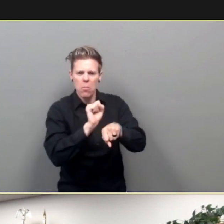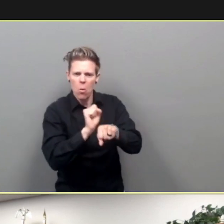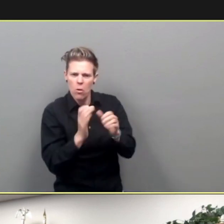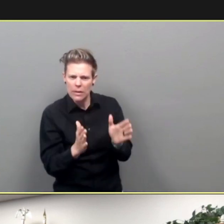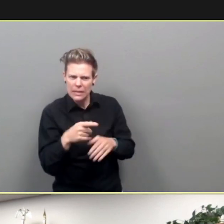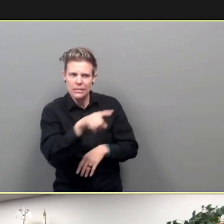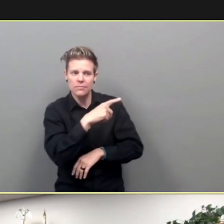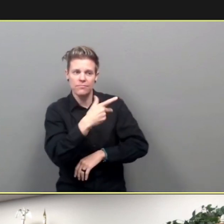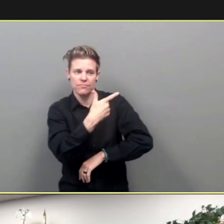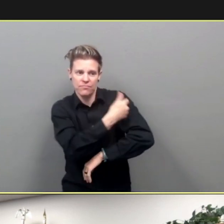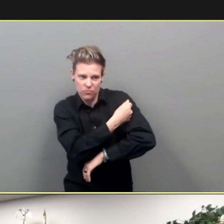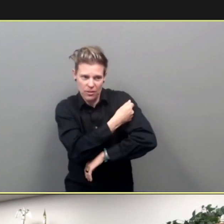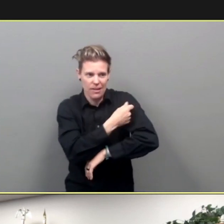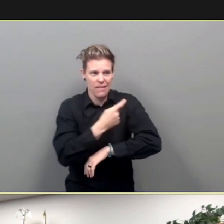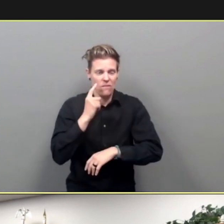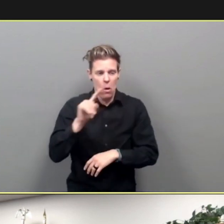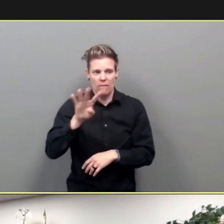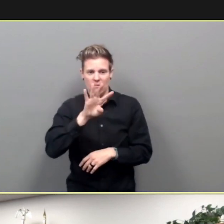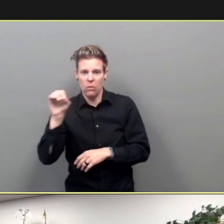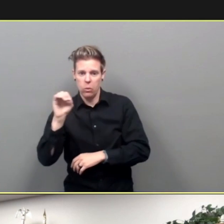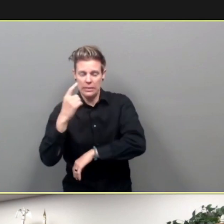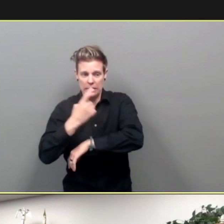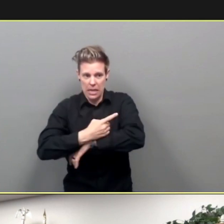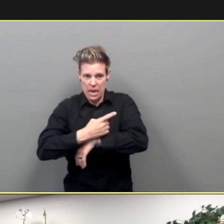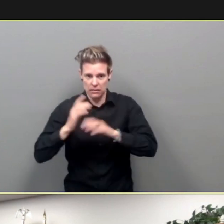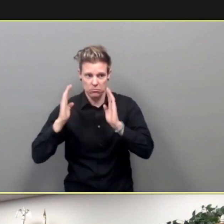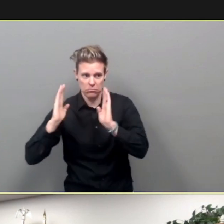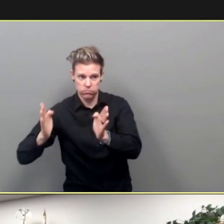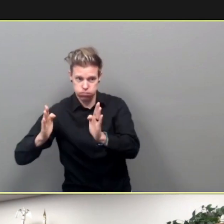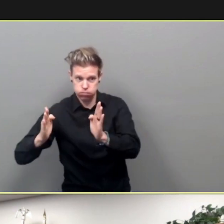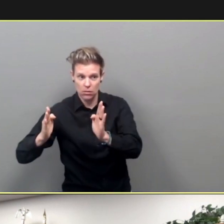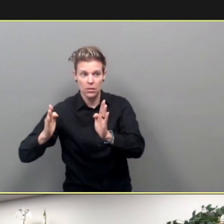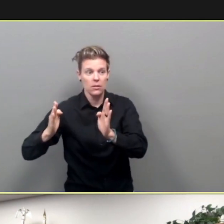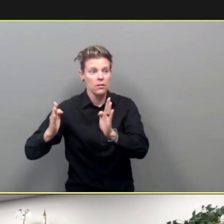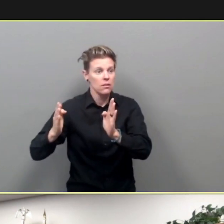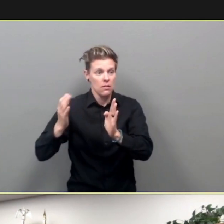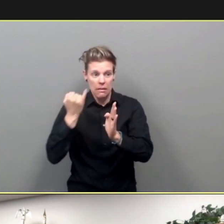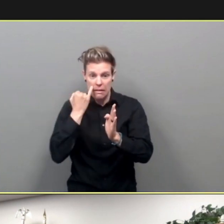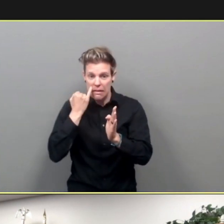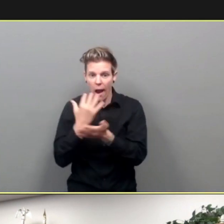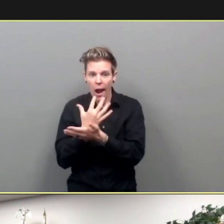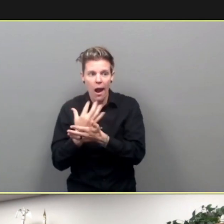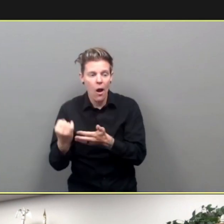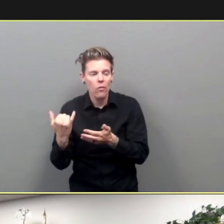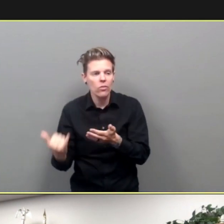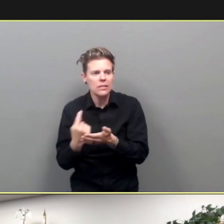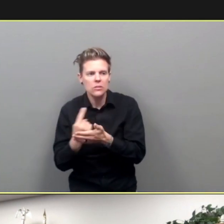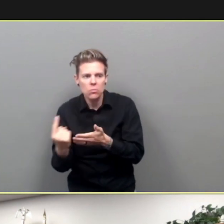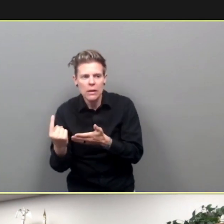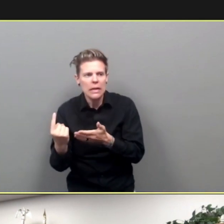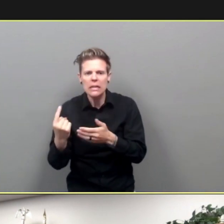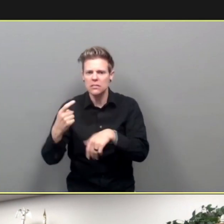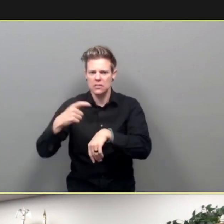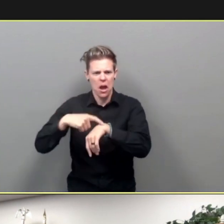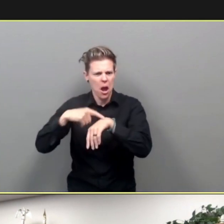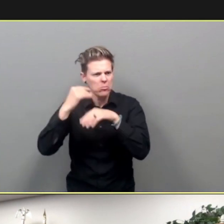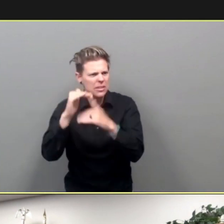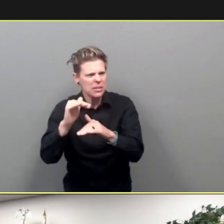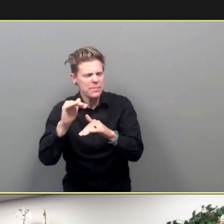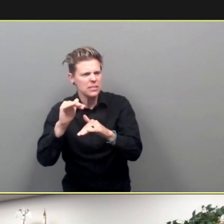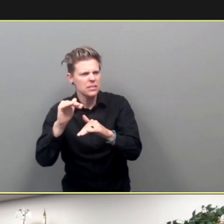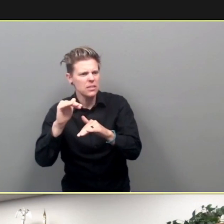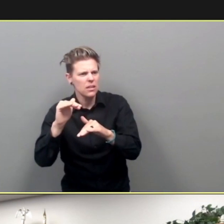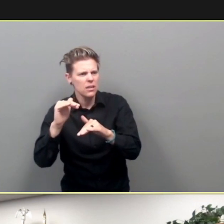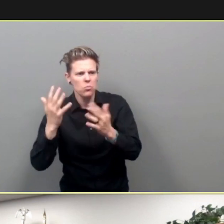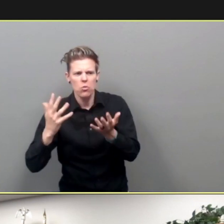to the public health order, are up this week. What happens when the time runs out? And I believe what she's referring to there is a requirement for